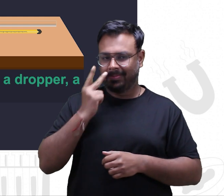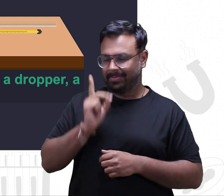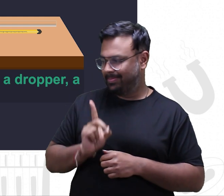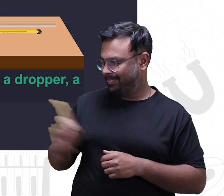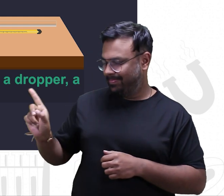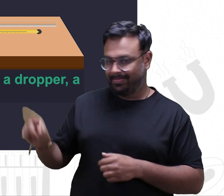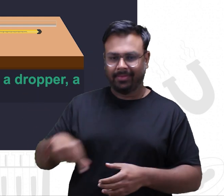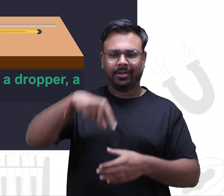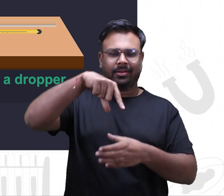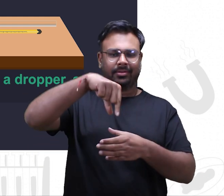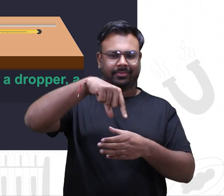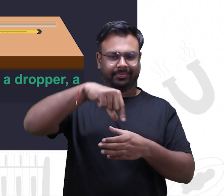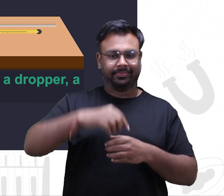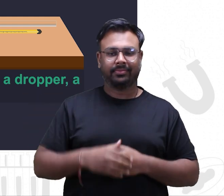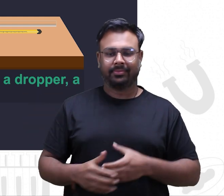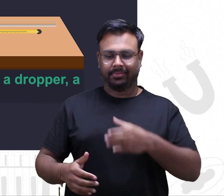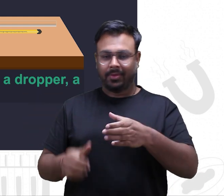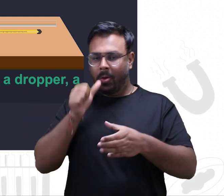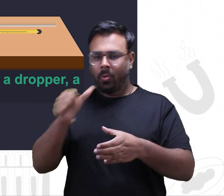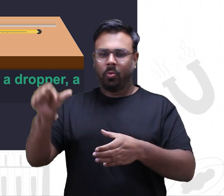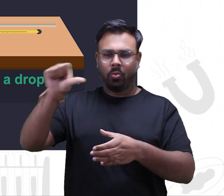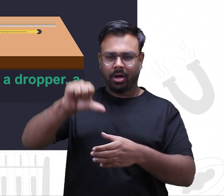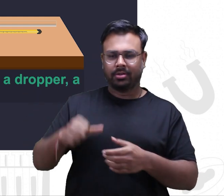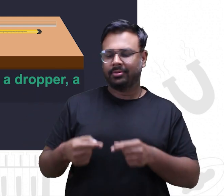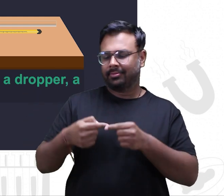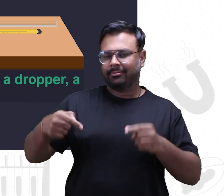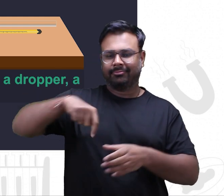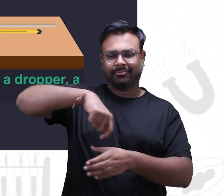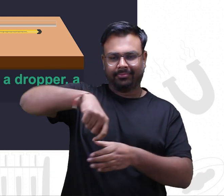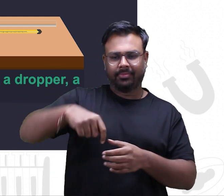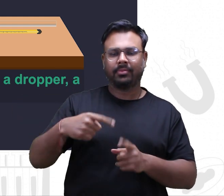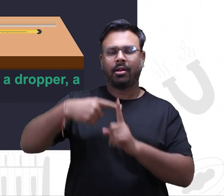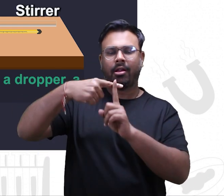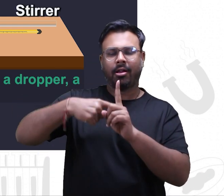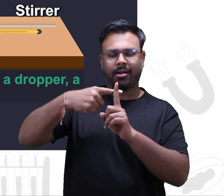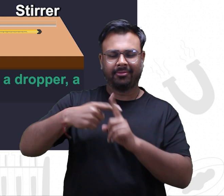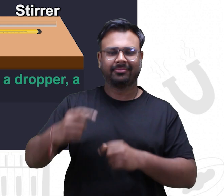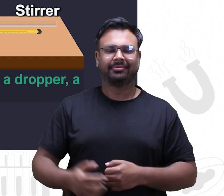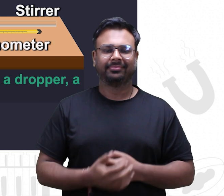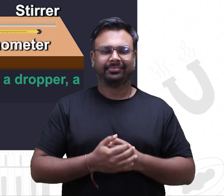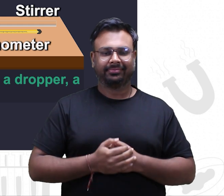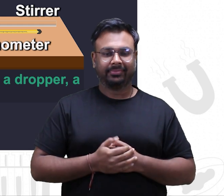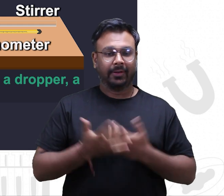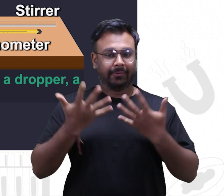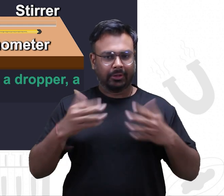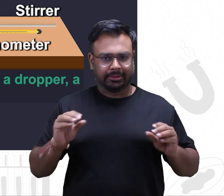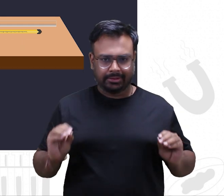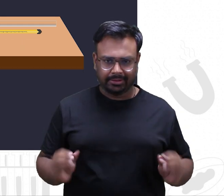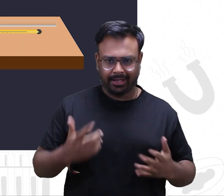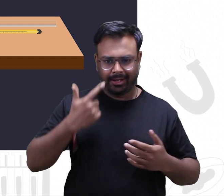need concentrated sulfuric acid, a dropper, a beaker, a stirrer, and a